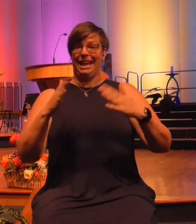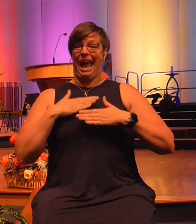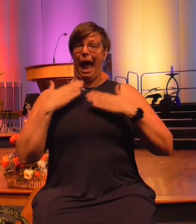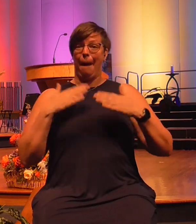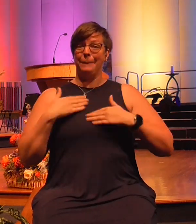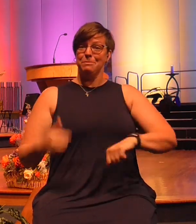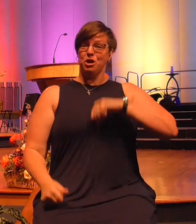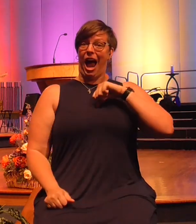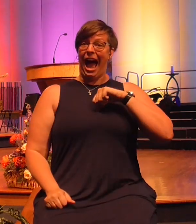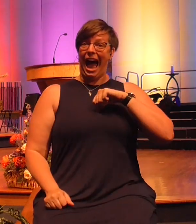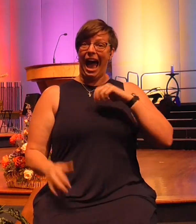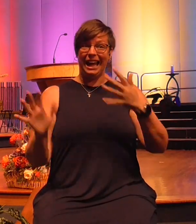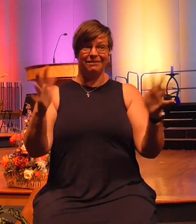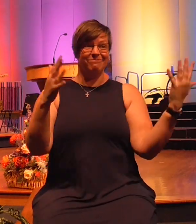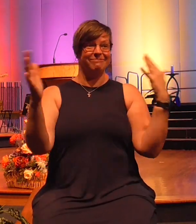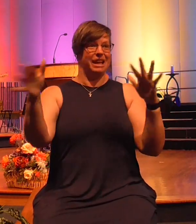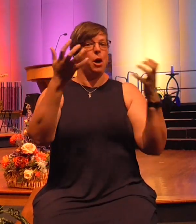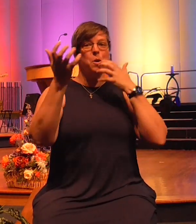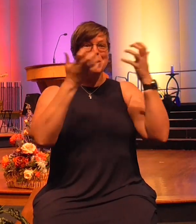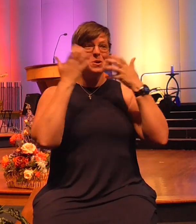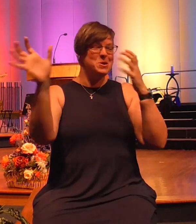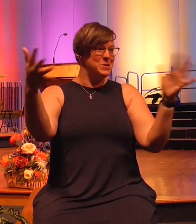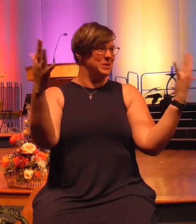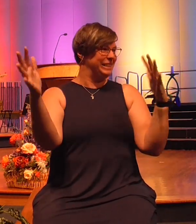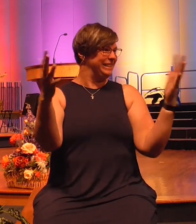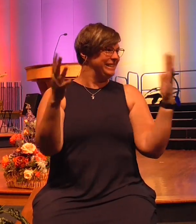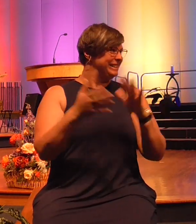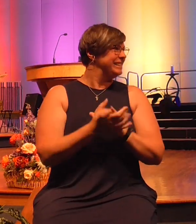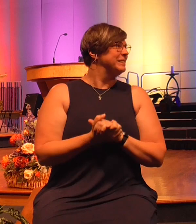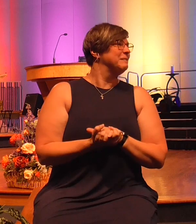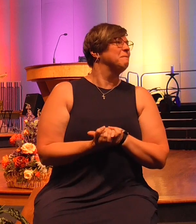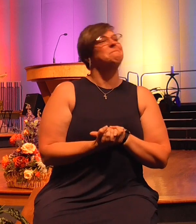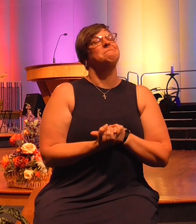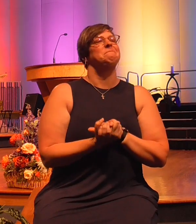Happy Pride, everybody. Woo!